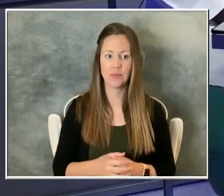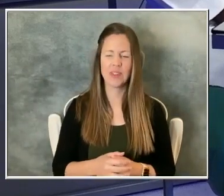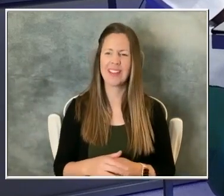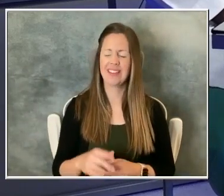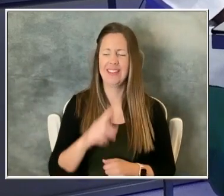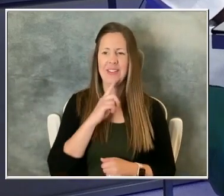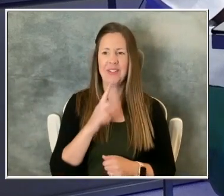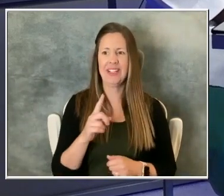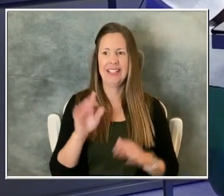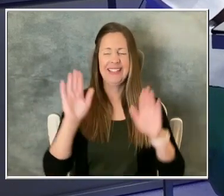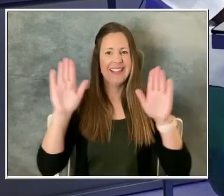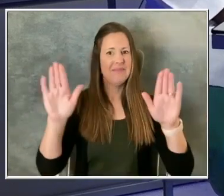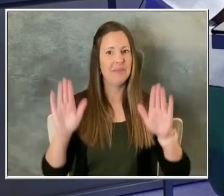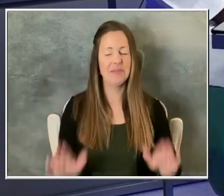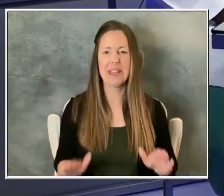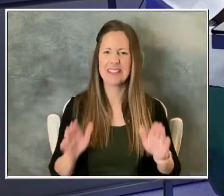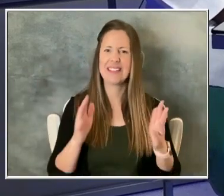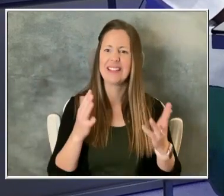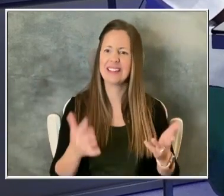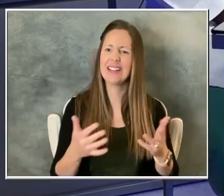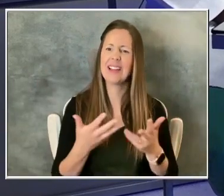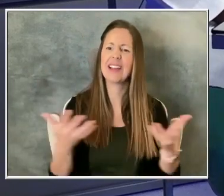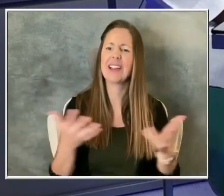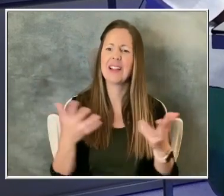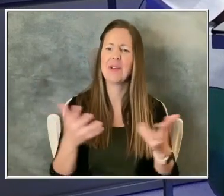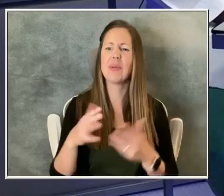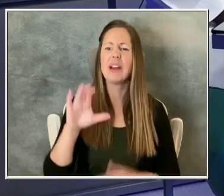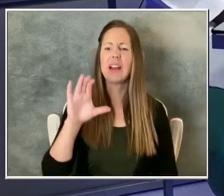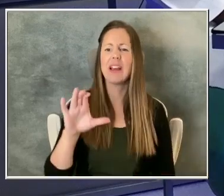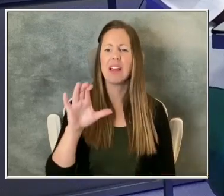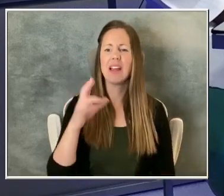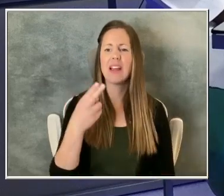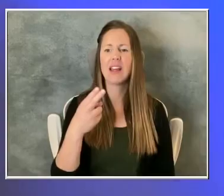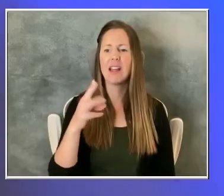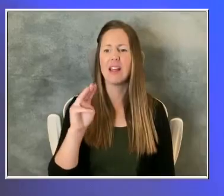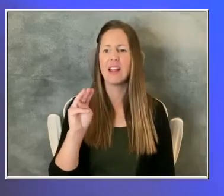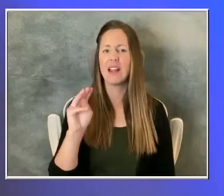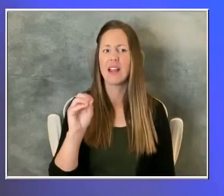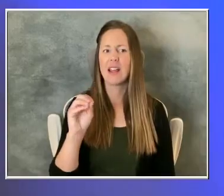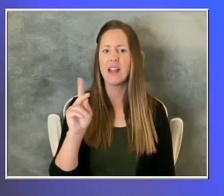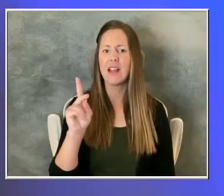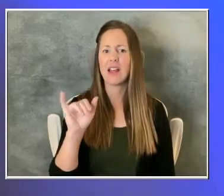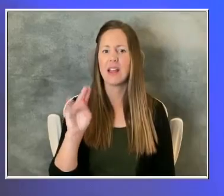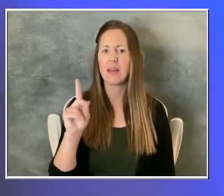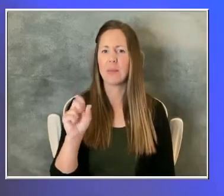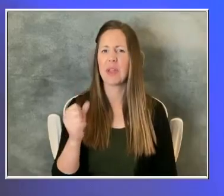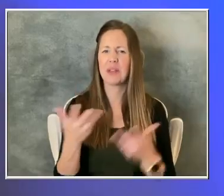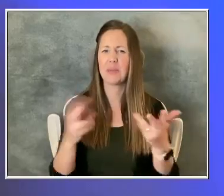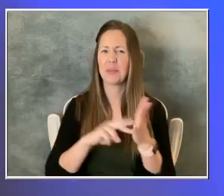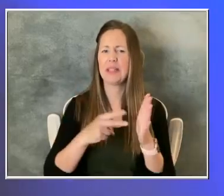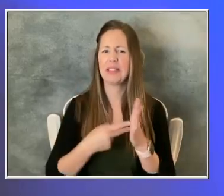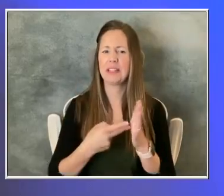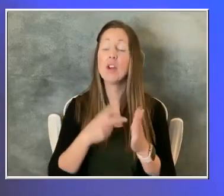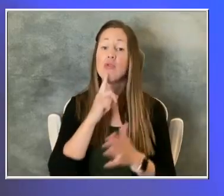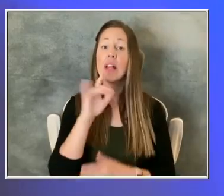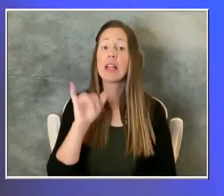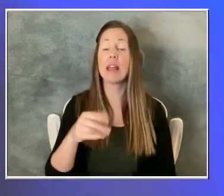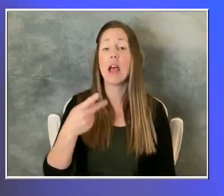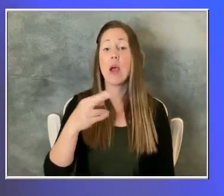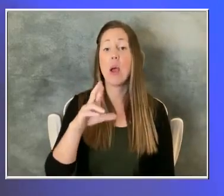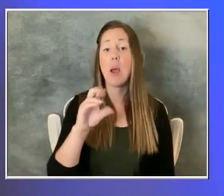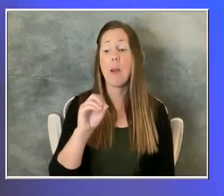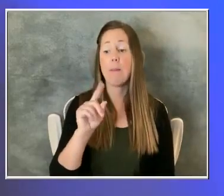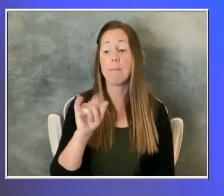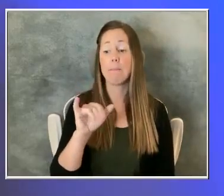Talk to us a little bit about what a chemokine is. What do they do? Yeah, so chemokines are essentially proteins in our system that are related